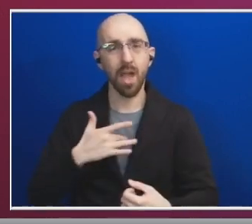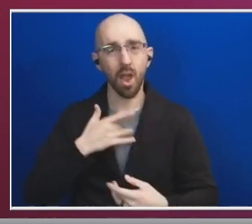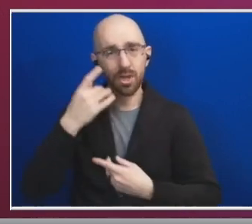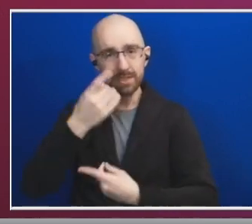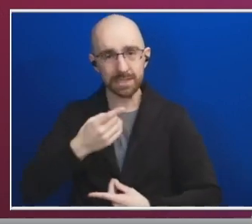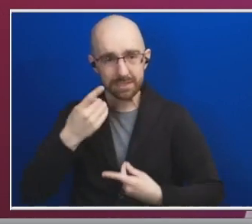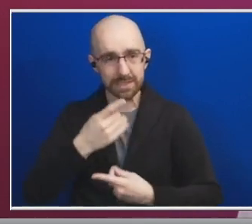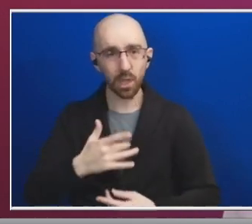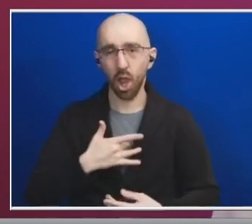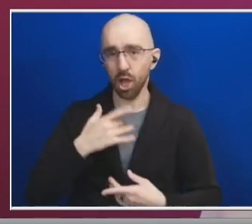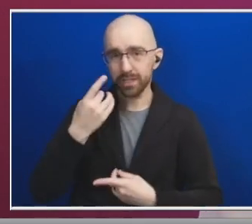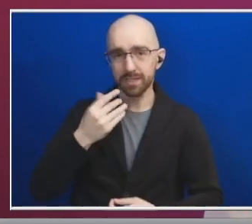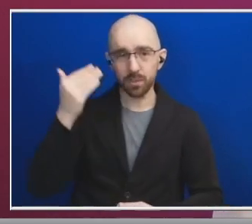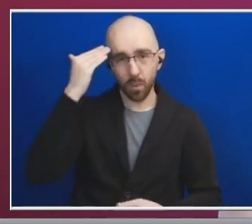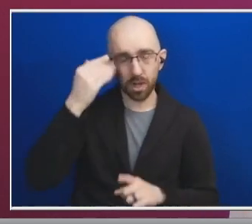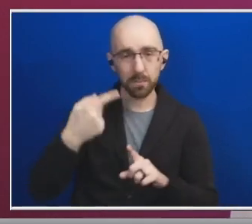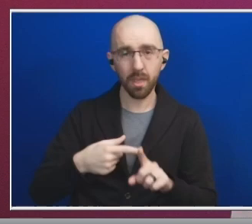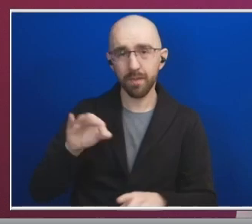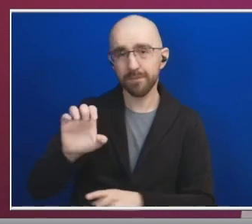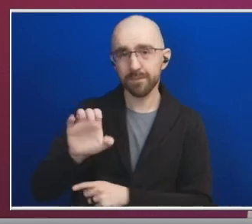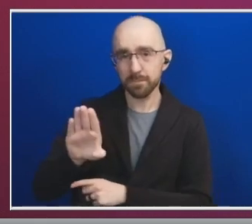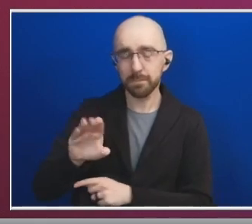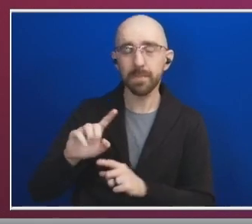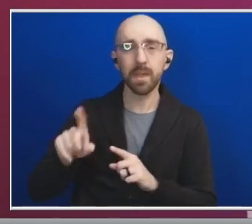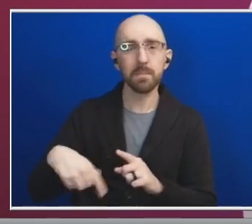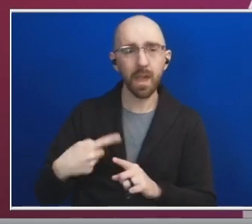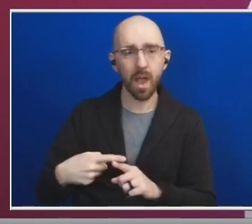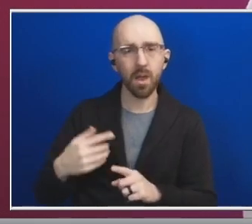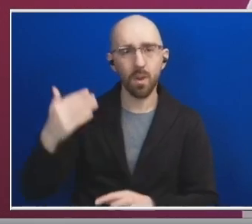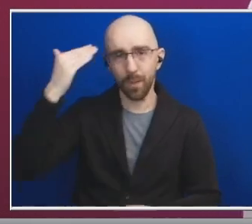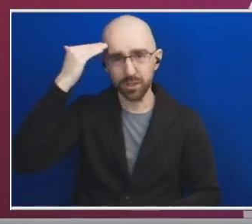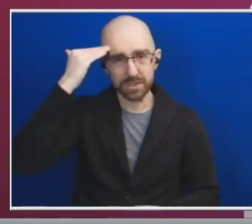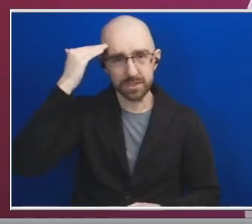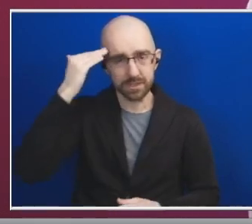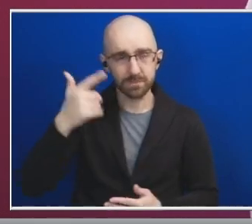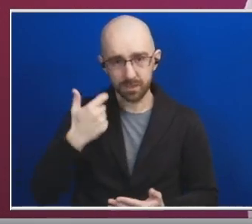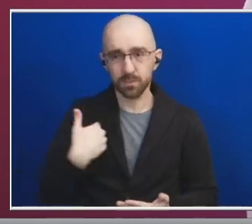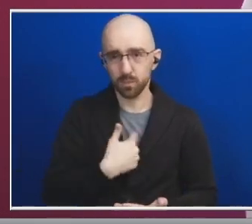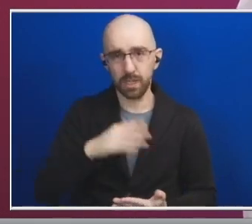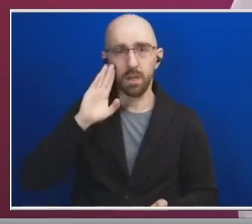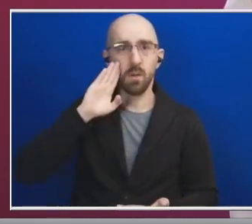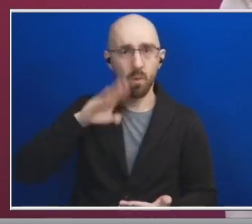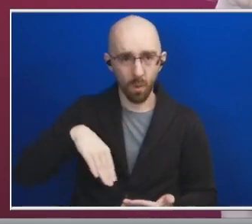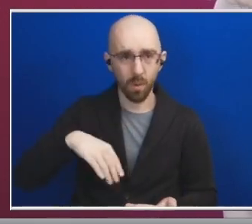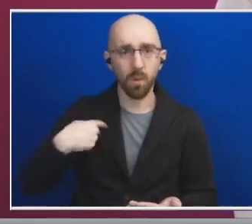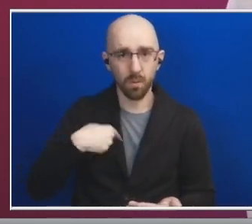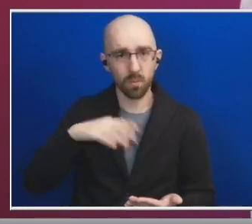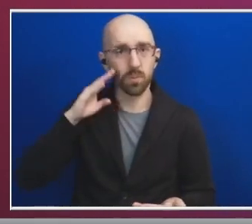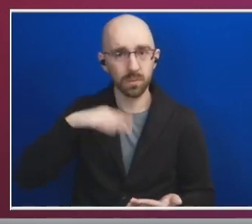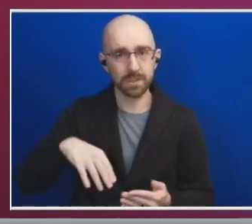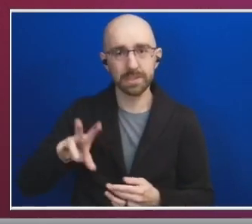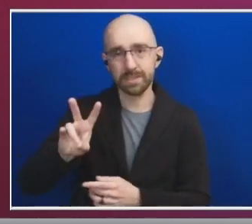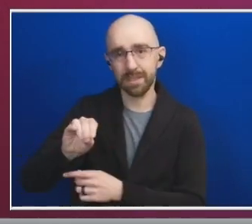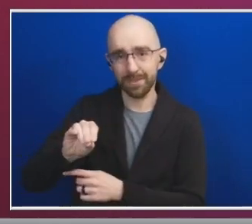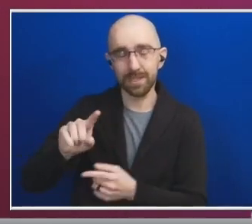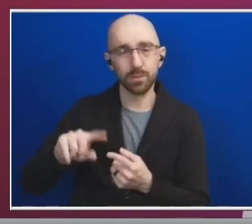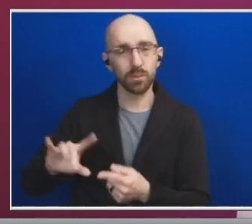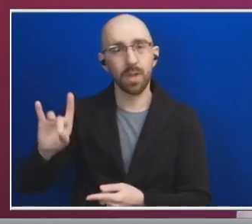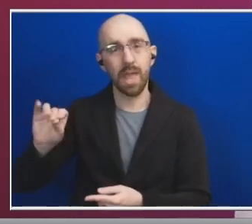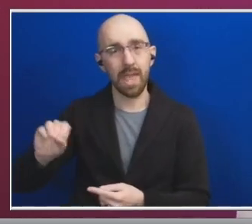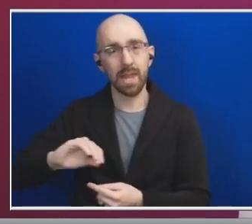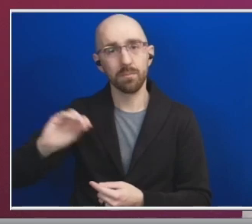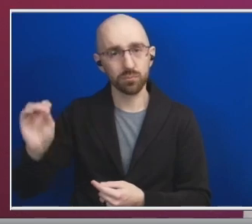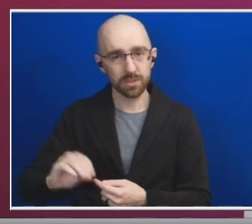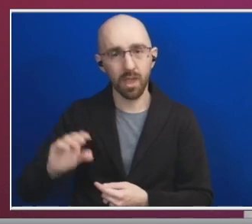Month, February, is about awareness, because we know 70 to even 80% of